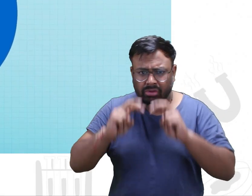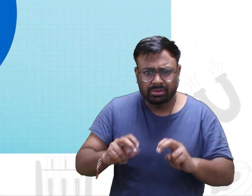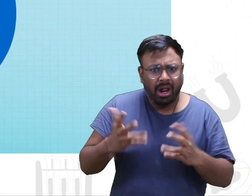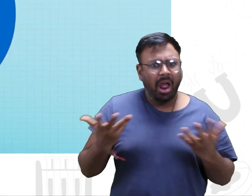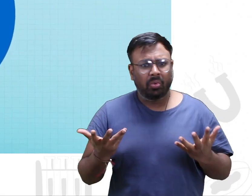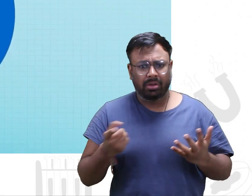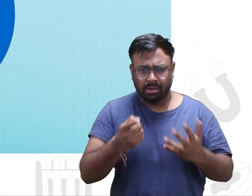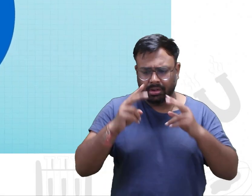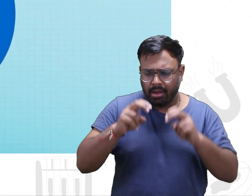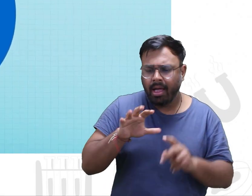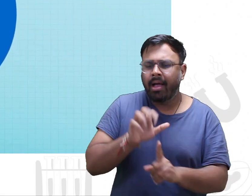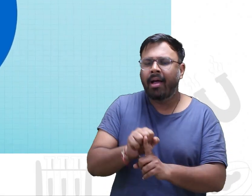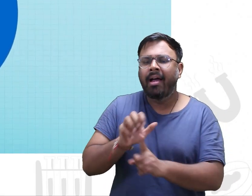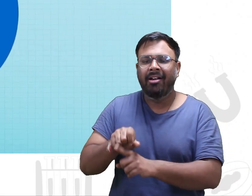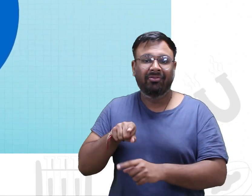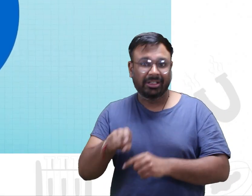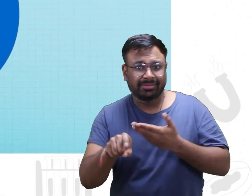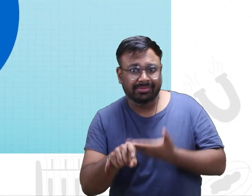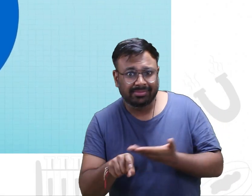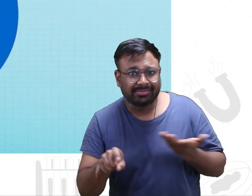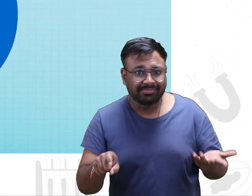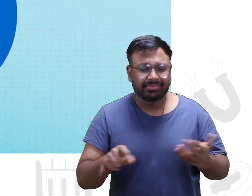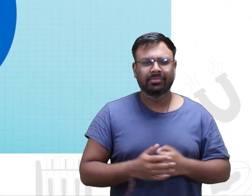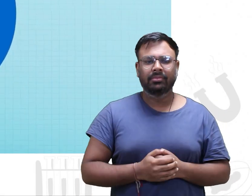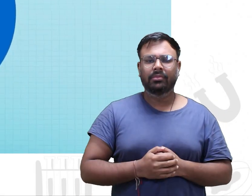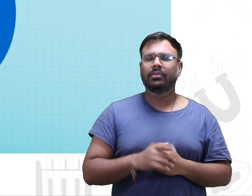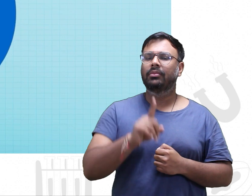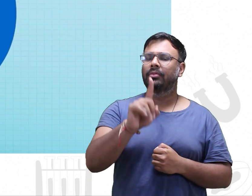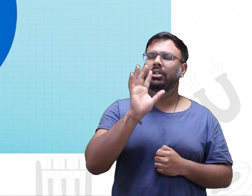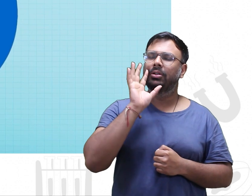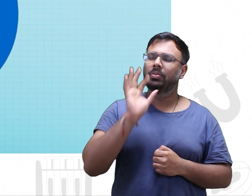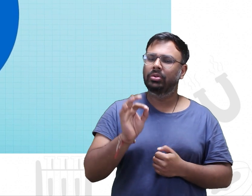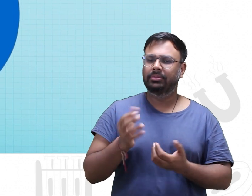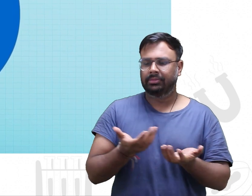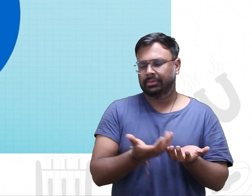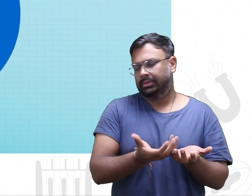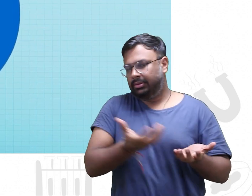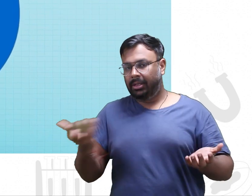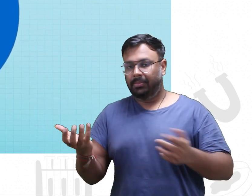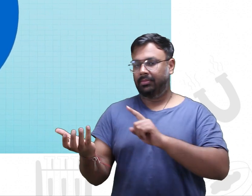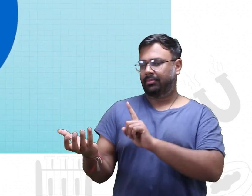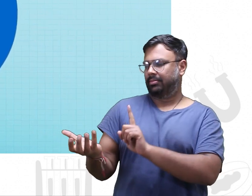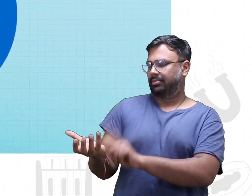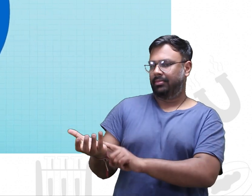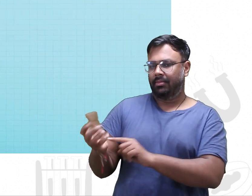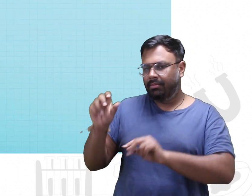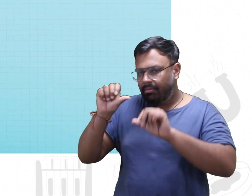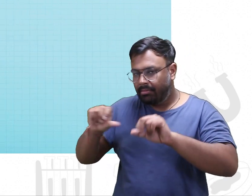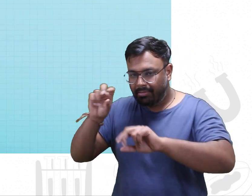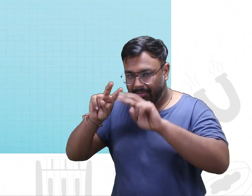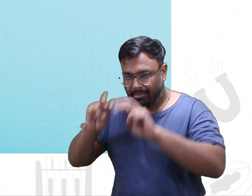So how will you be able to study them? To be able to study microorganisms, it is important to separate them from other